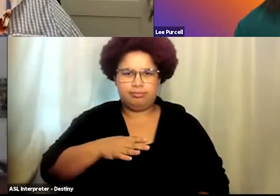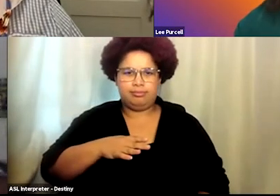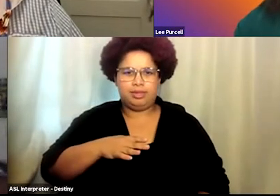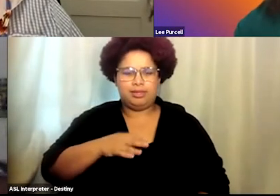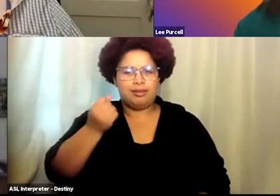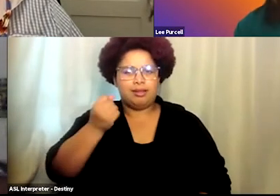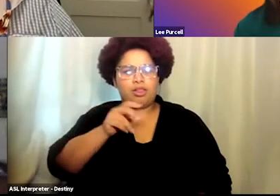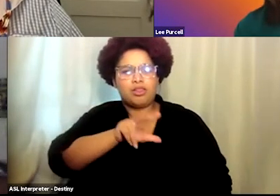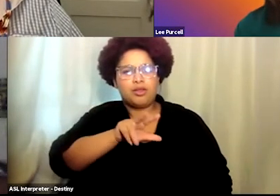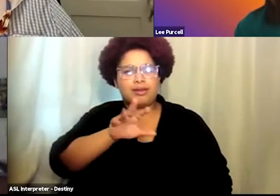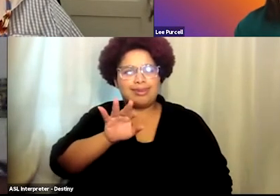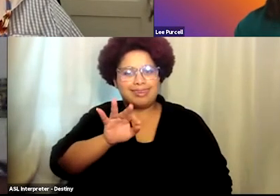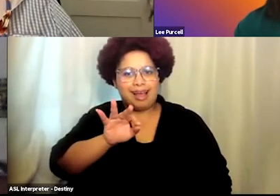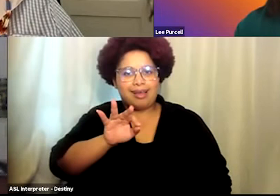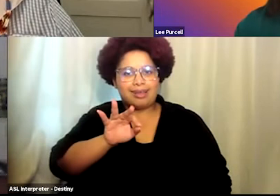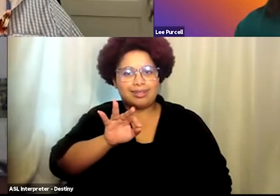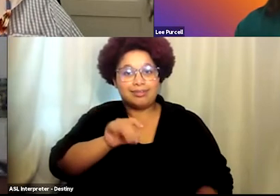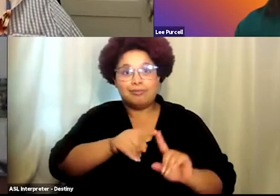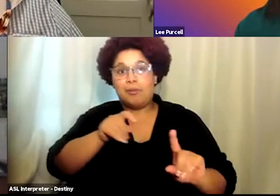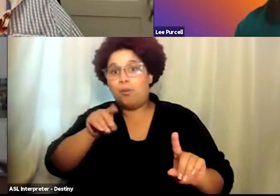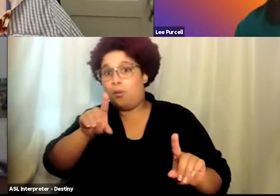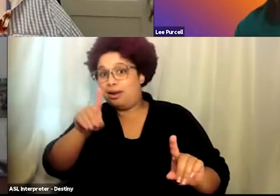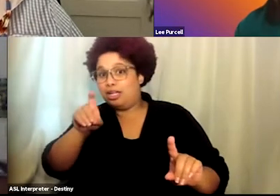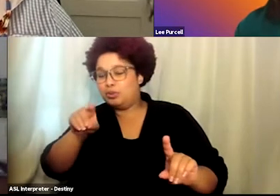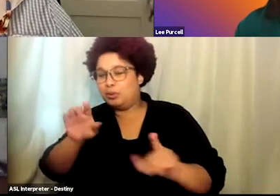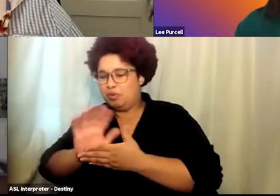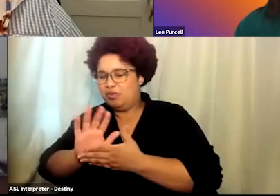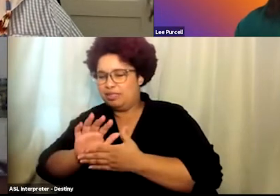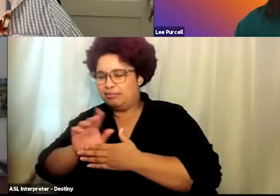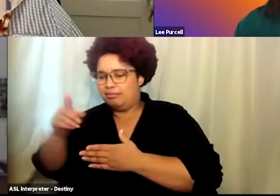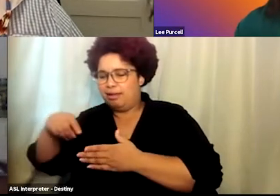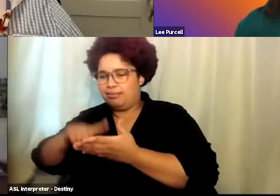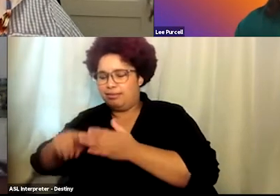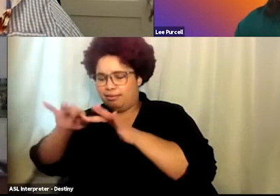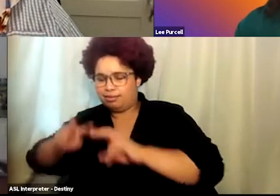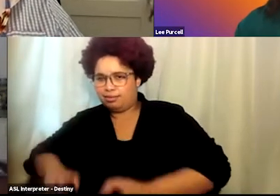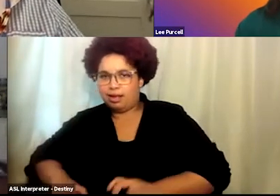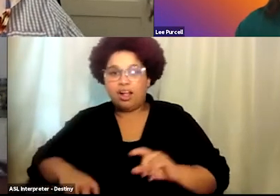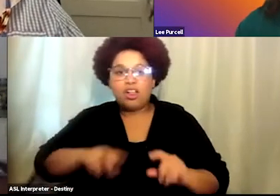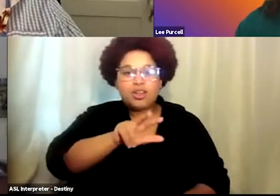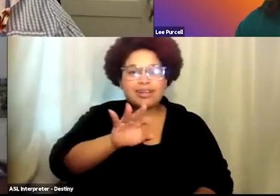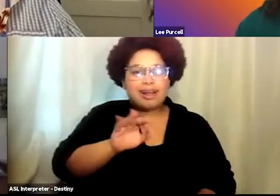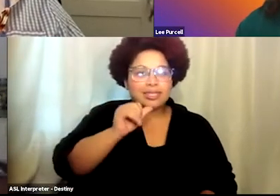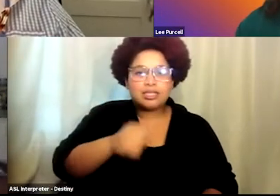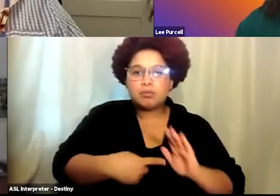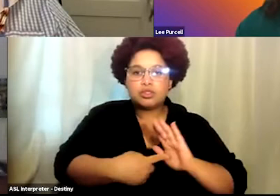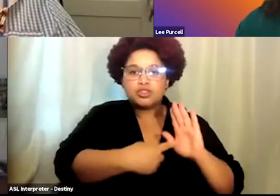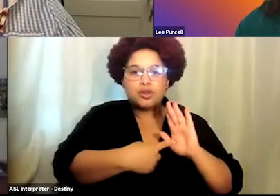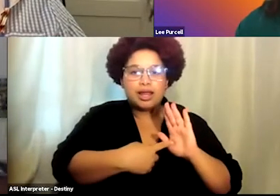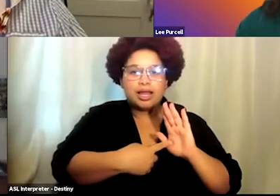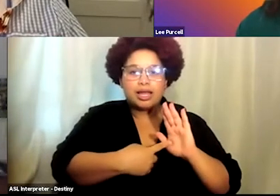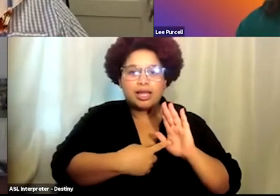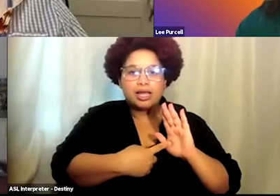39 of the 100 movies analyzed by the Annenberg study did not portray a